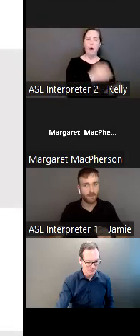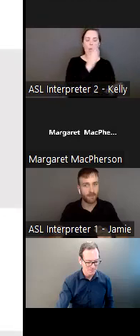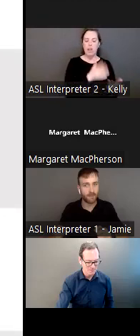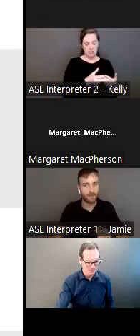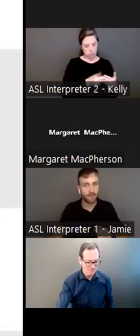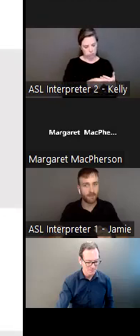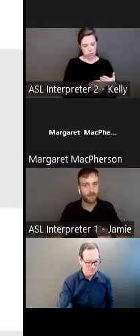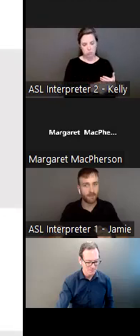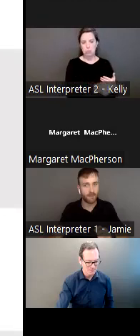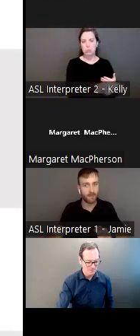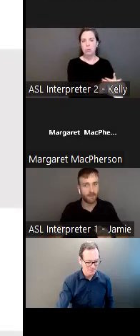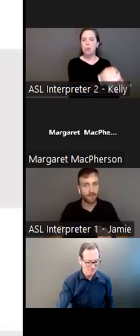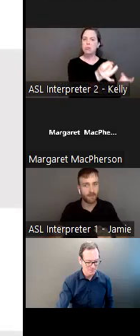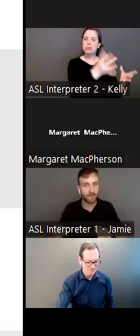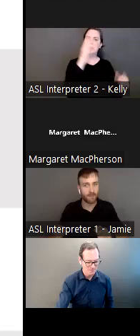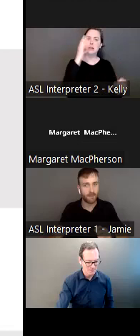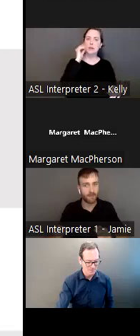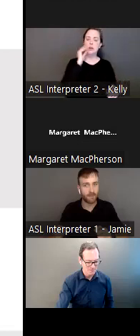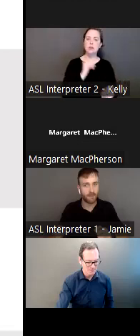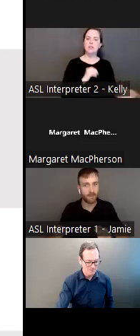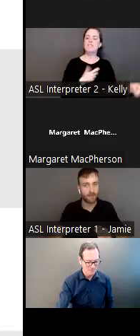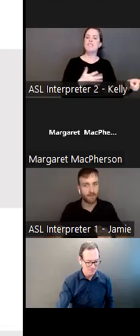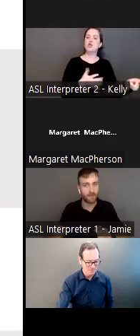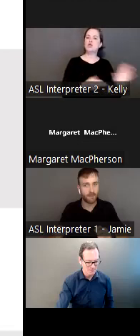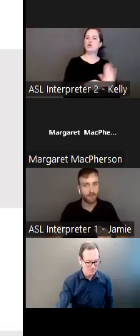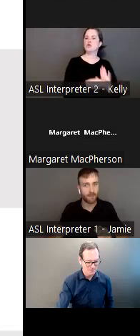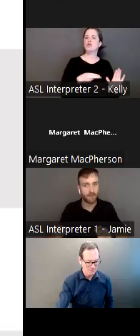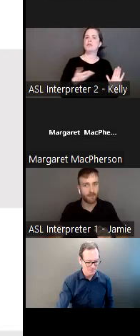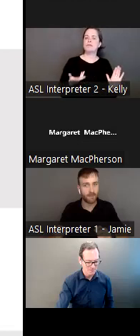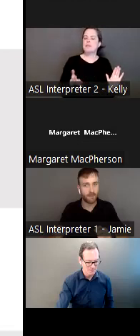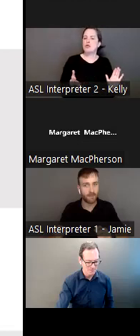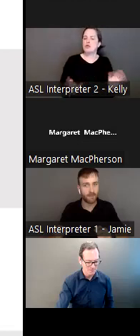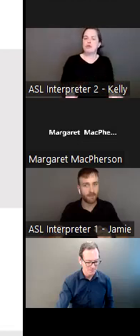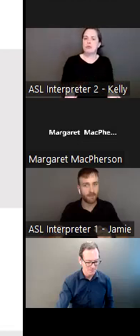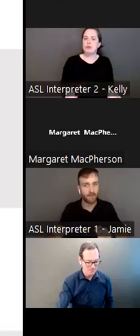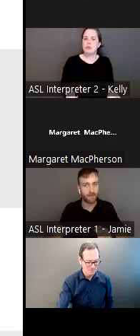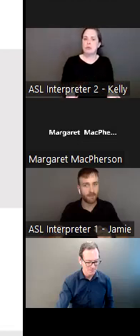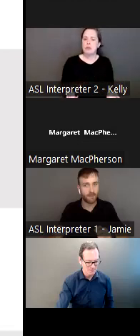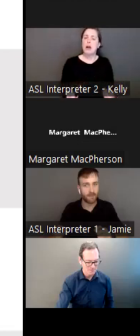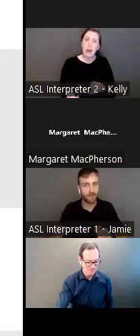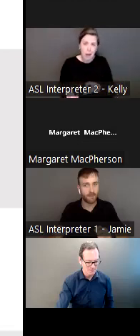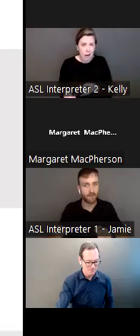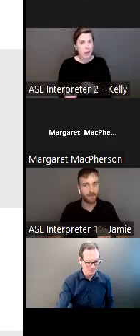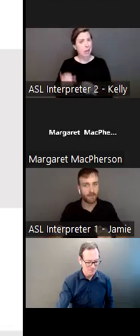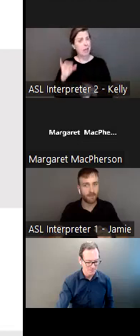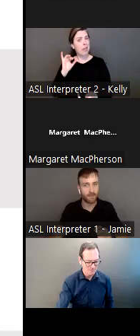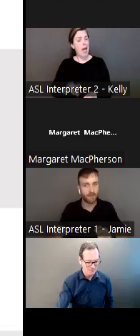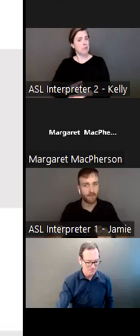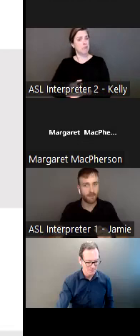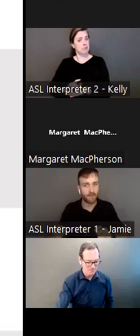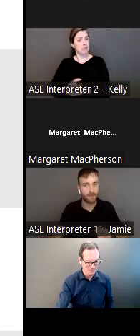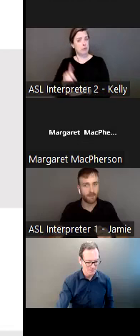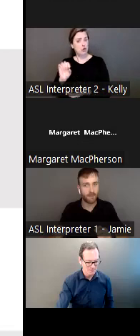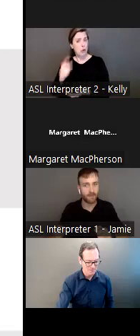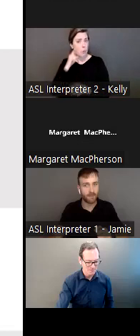that label just follows them. It's not, instead of acknowledging that they might be using substances for pain related to trauma,